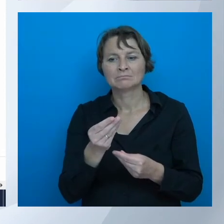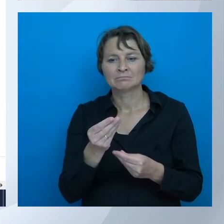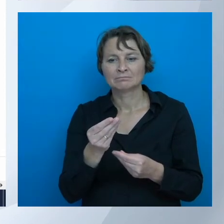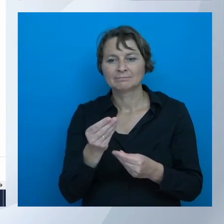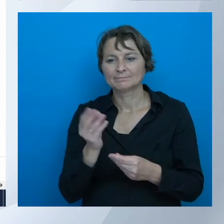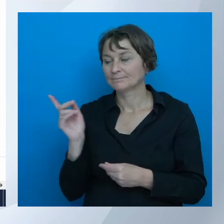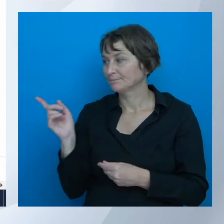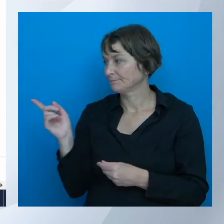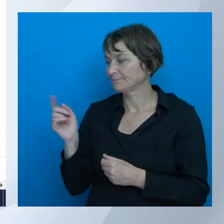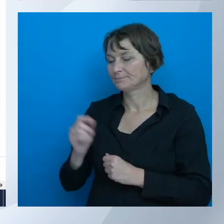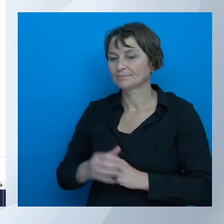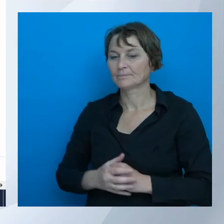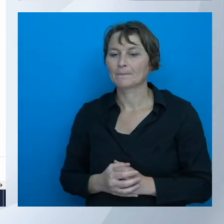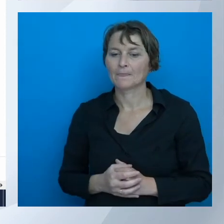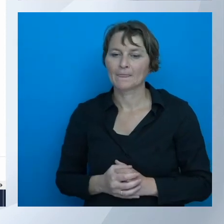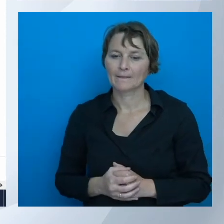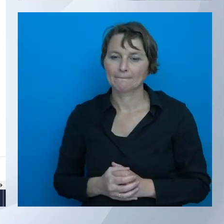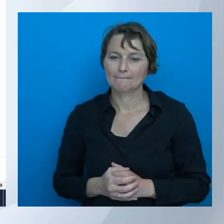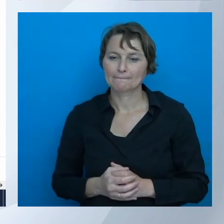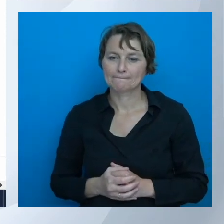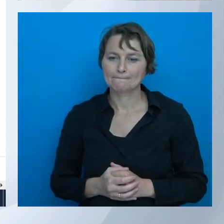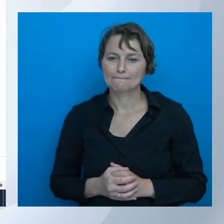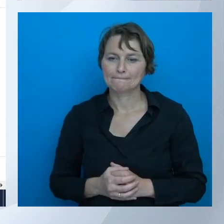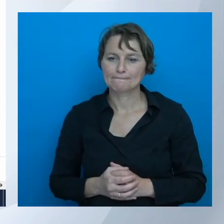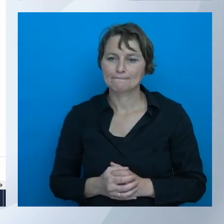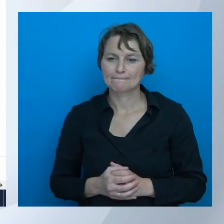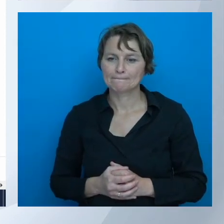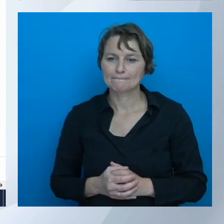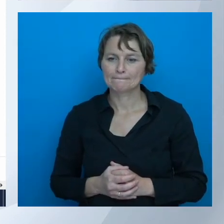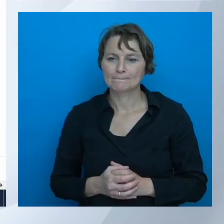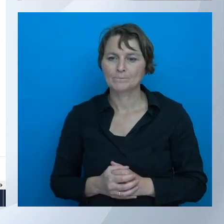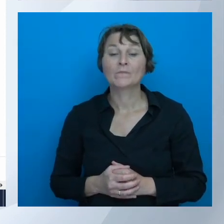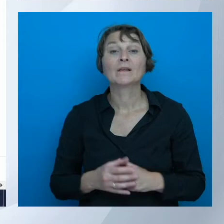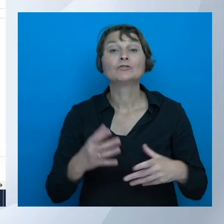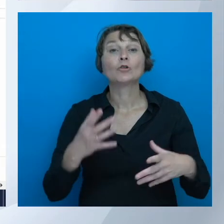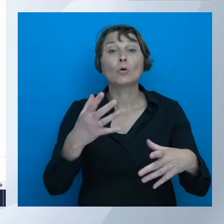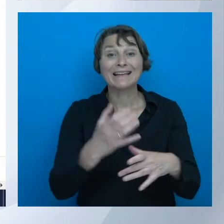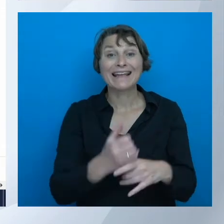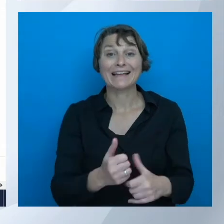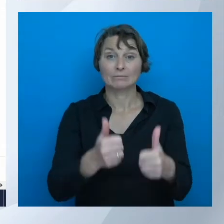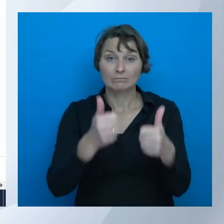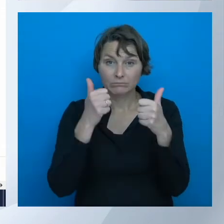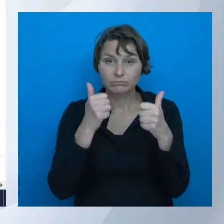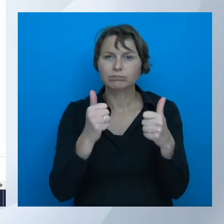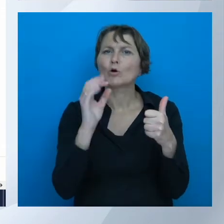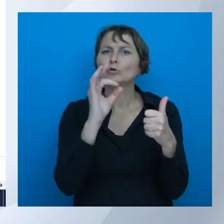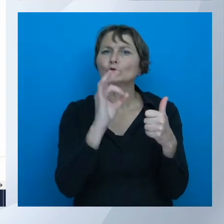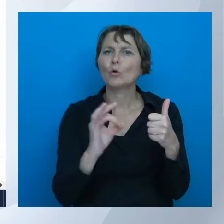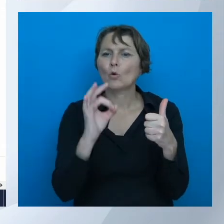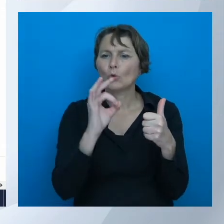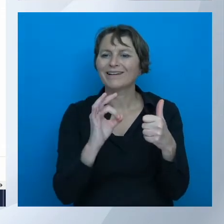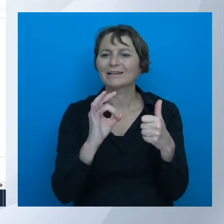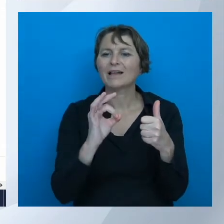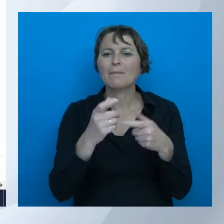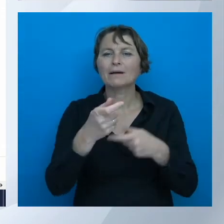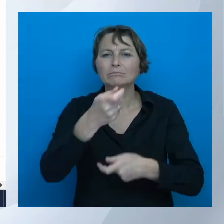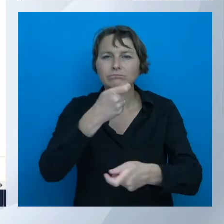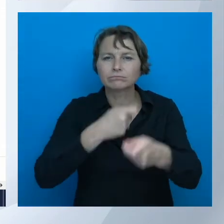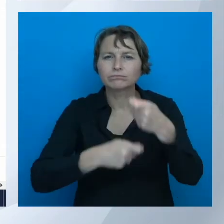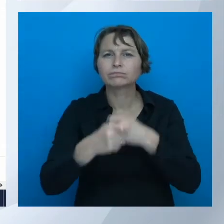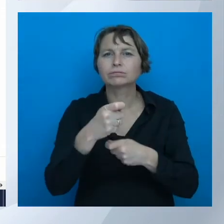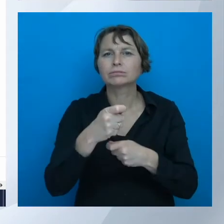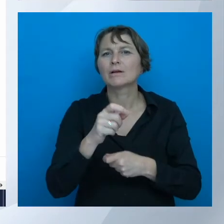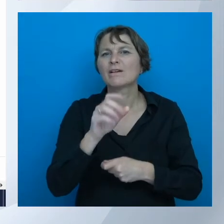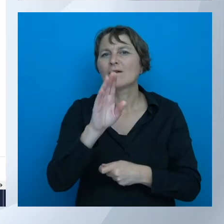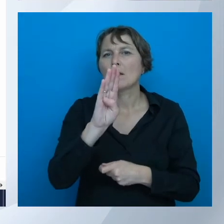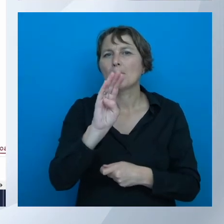if I go to my get correct token, what I actually need to do is I'll need to replace the bearer part of it. Then I do have an assertion